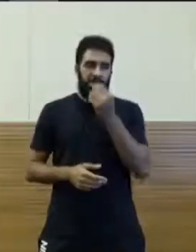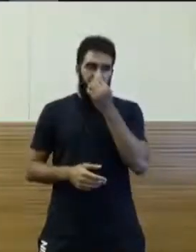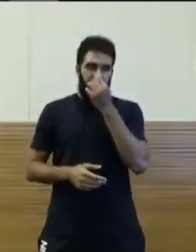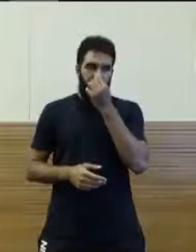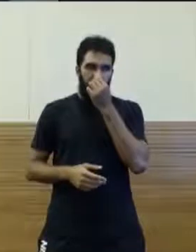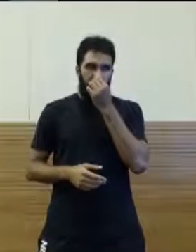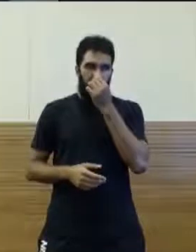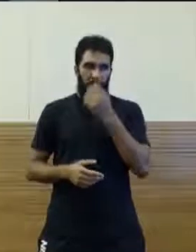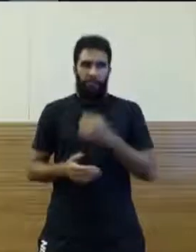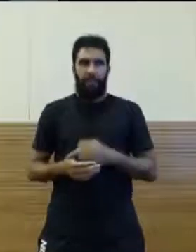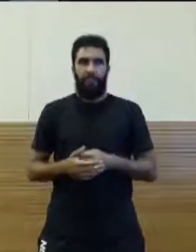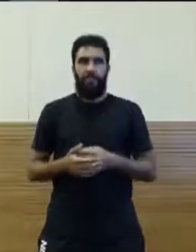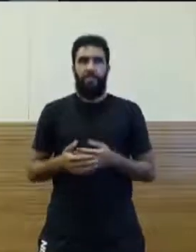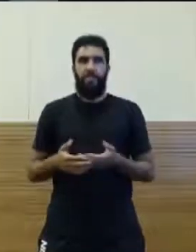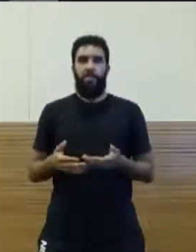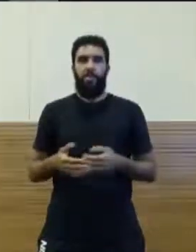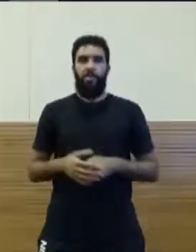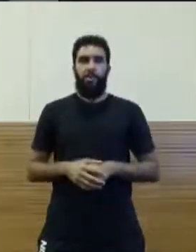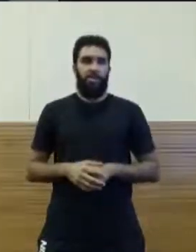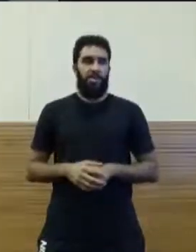Professor Zuma.